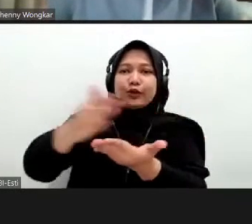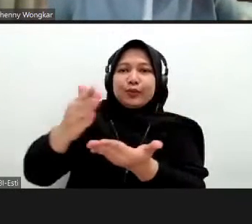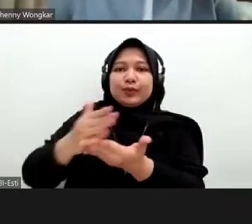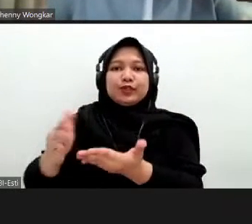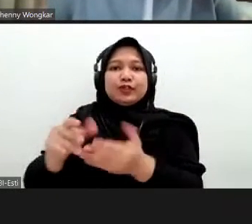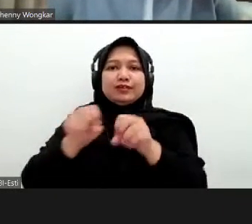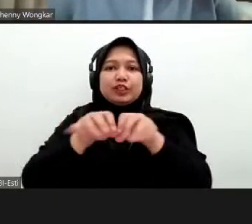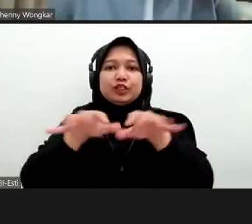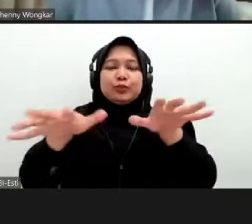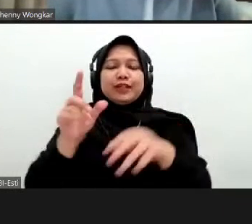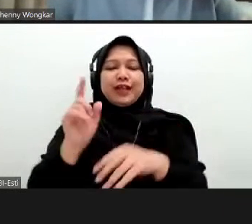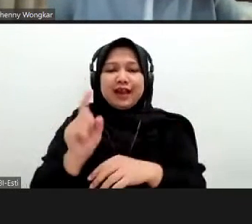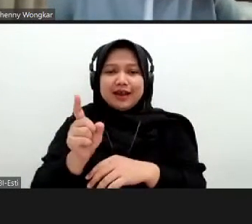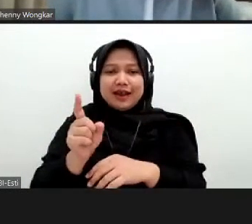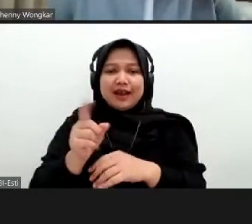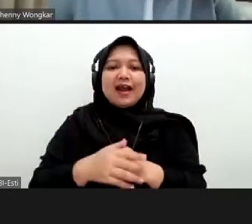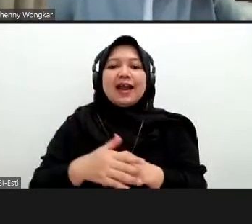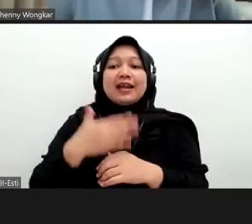So